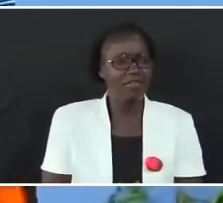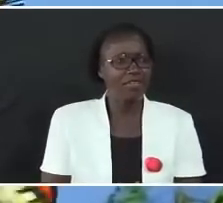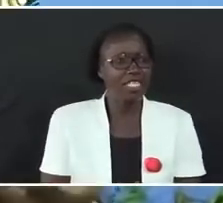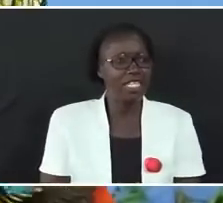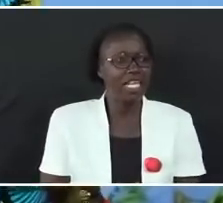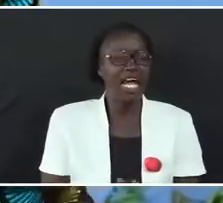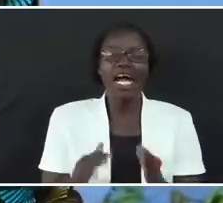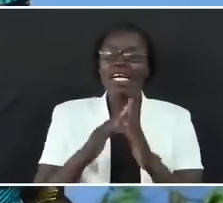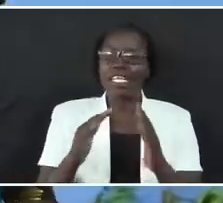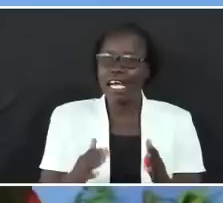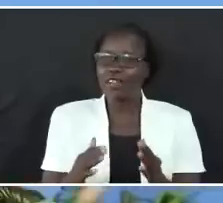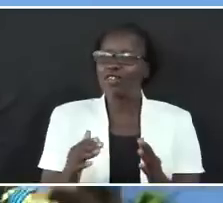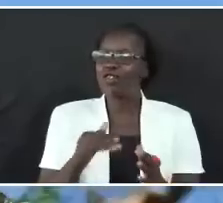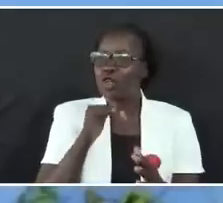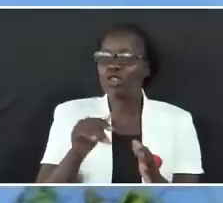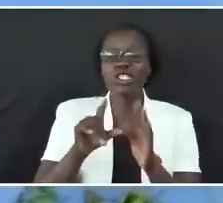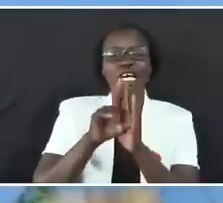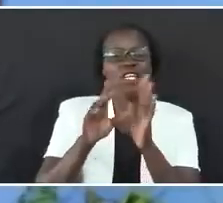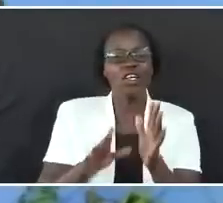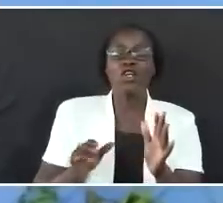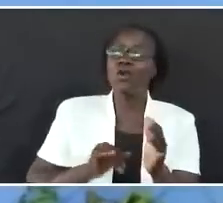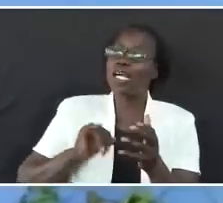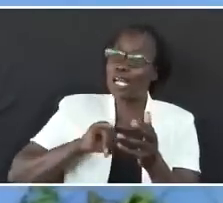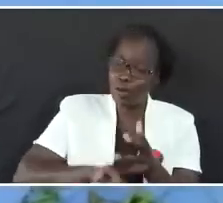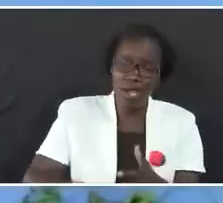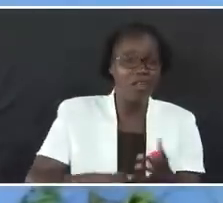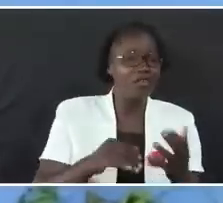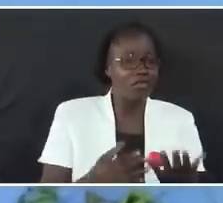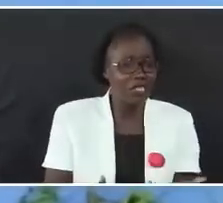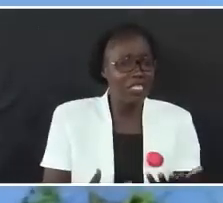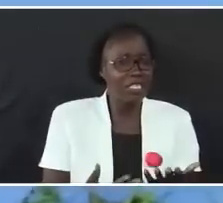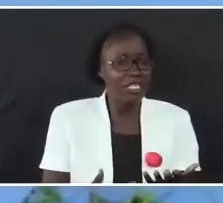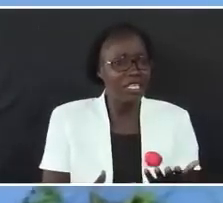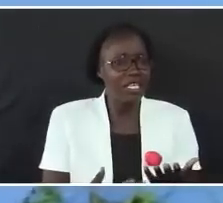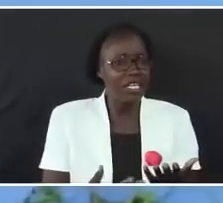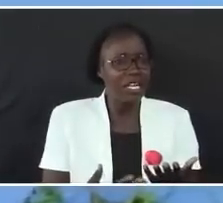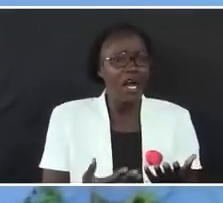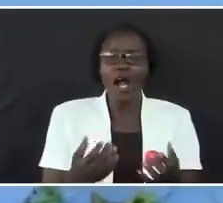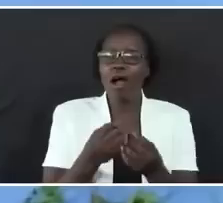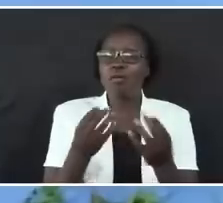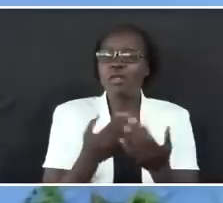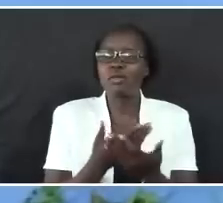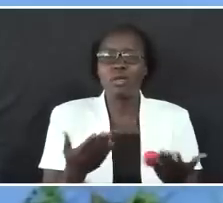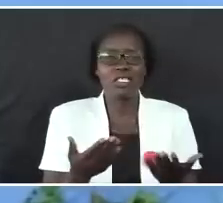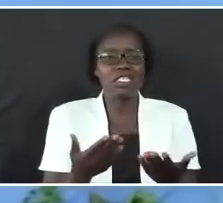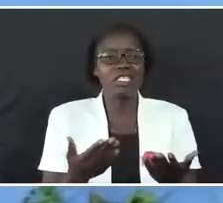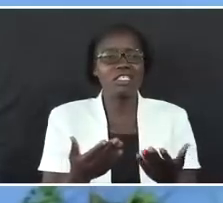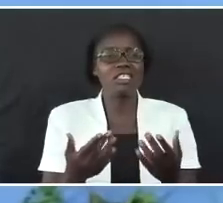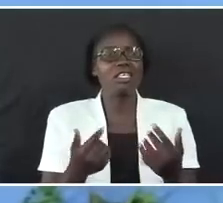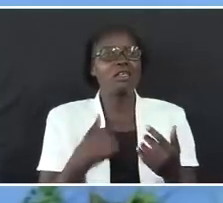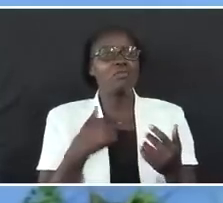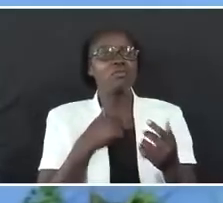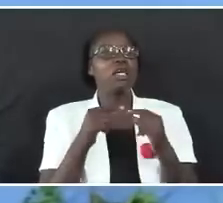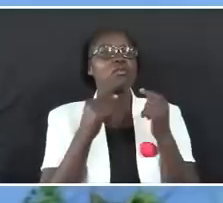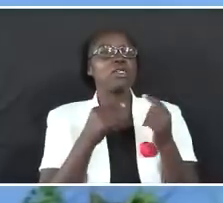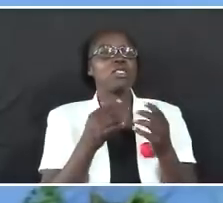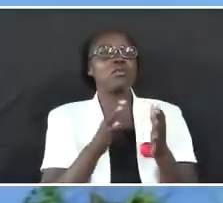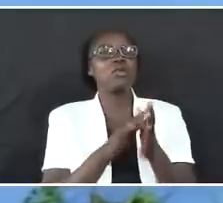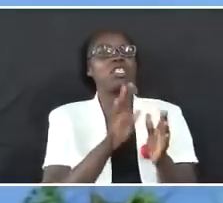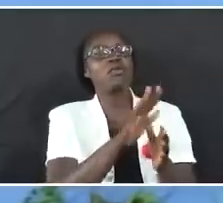In the house, you're a mother, you are a wife. Even in my very own house, I am not a pastor. Though my husband calls me a pastor because he believes I am